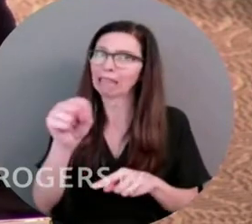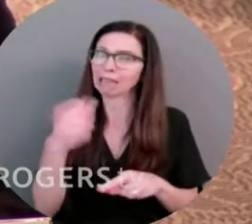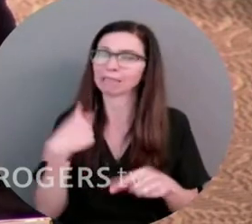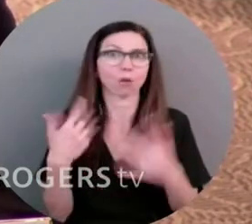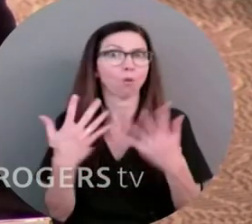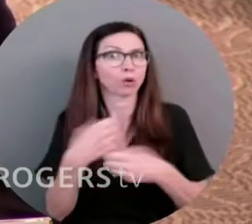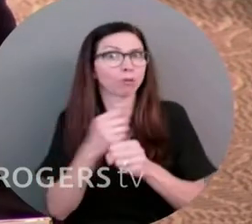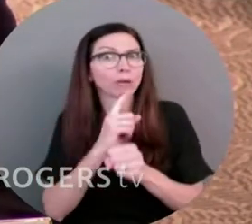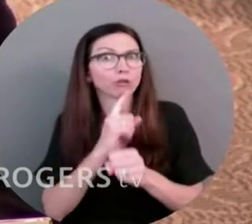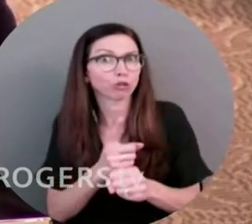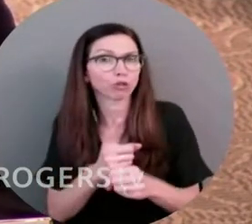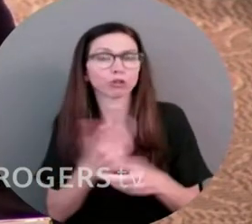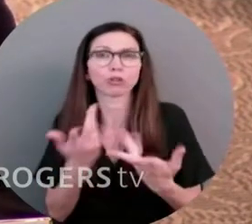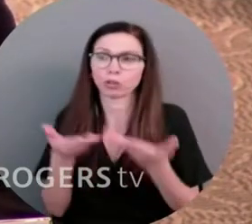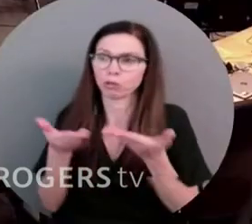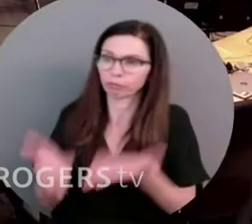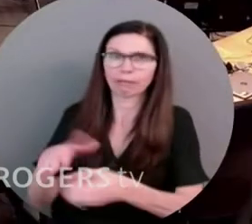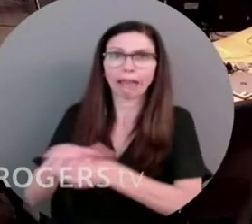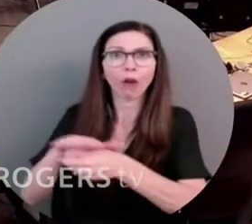those facilities available.